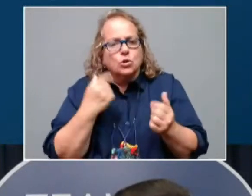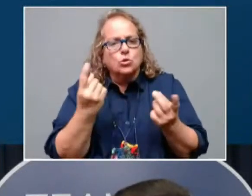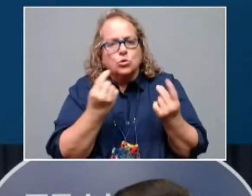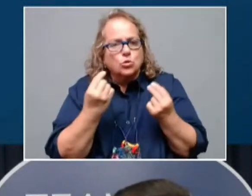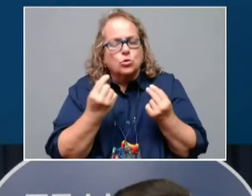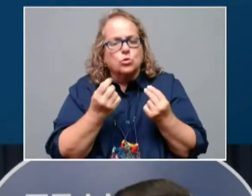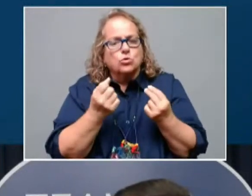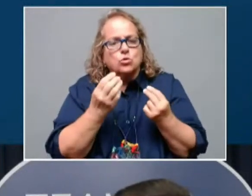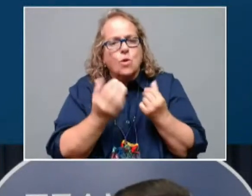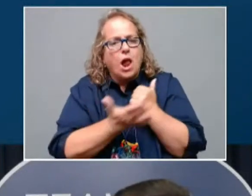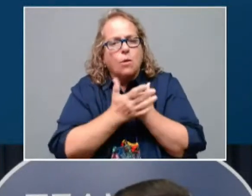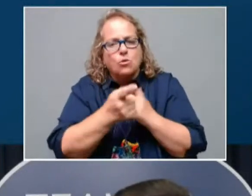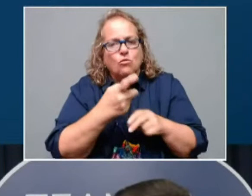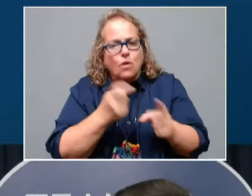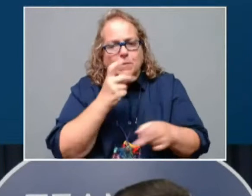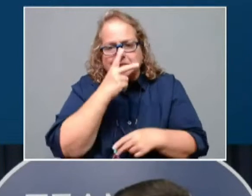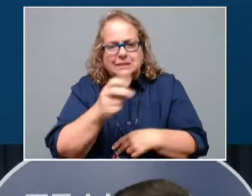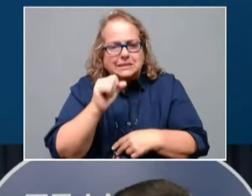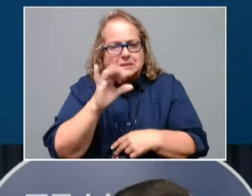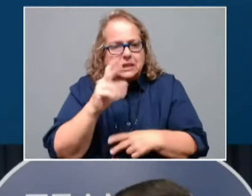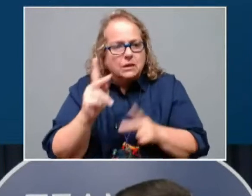people?